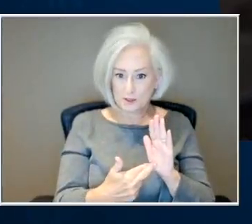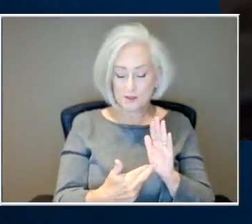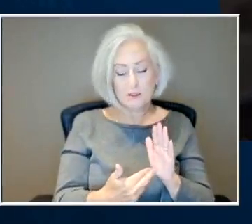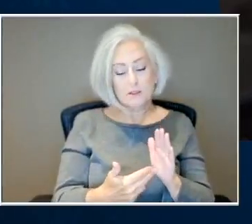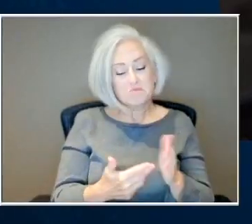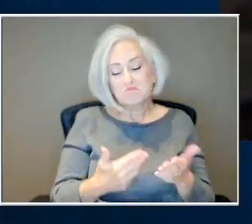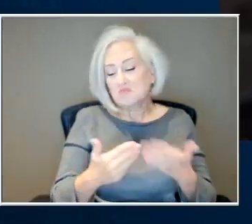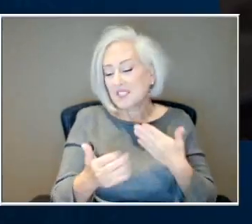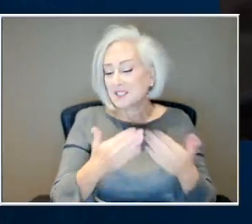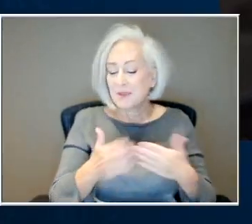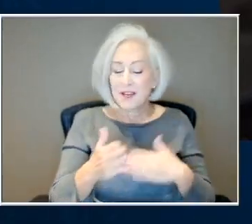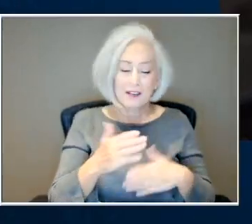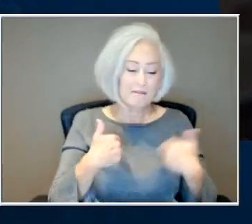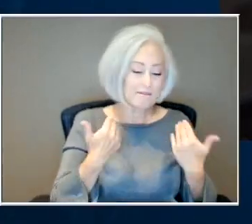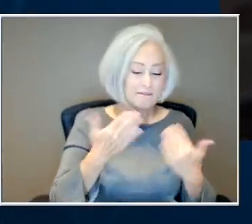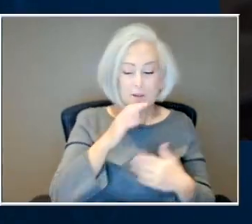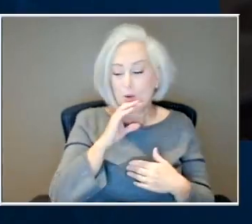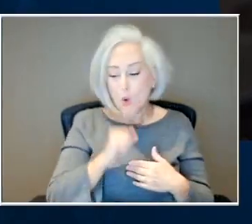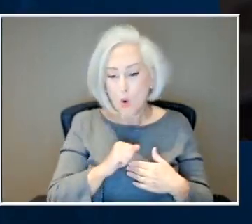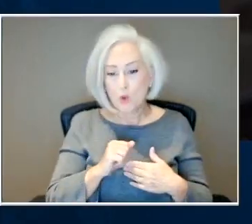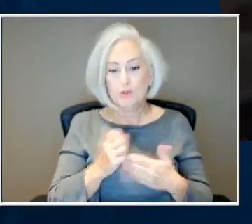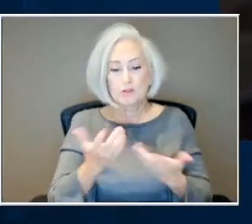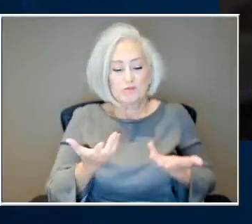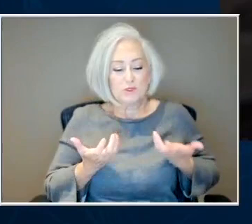going to want to give them as much